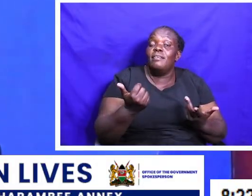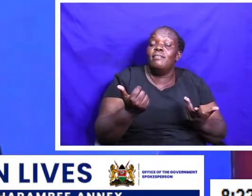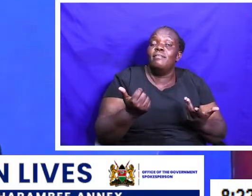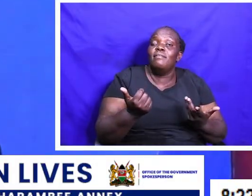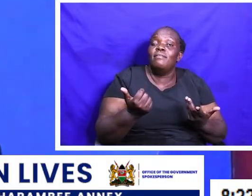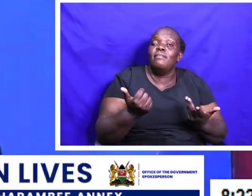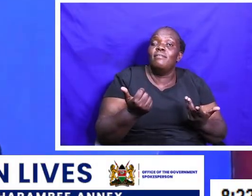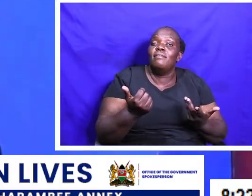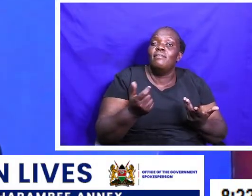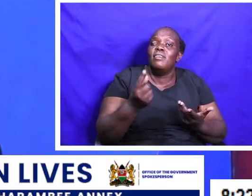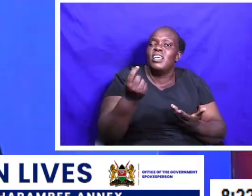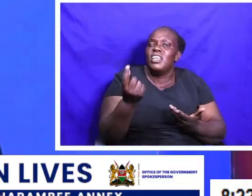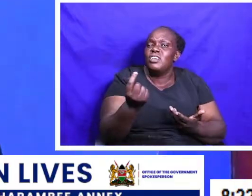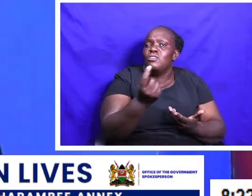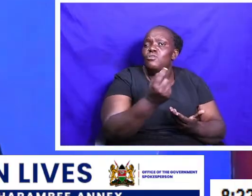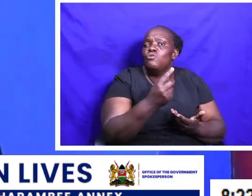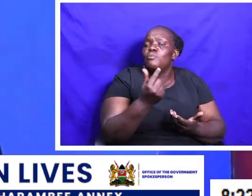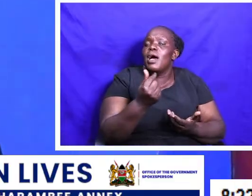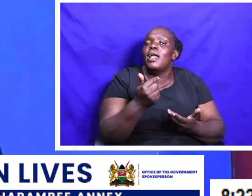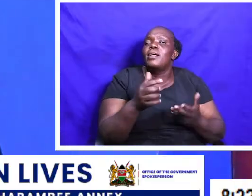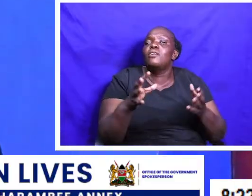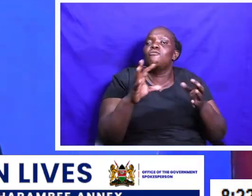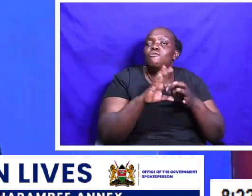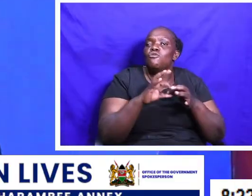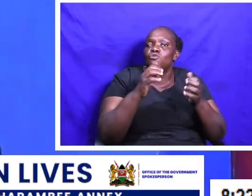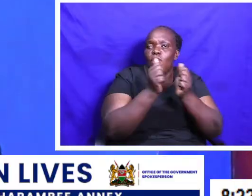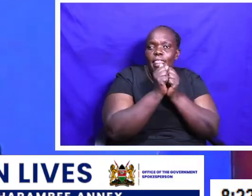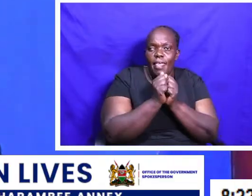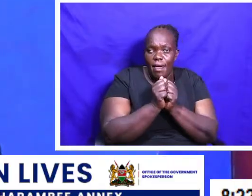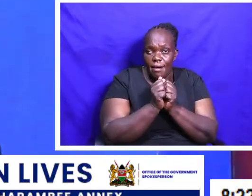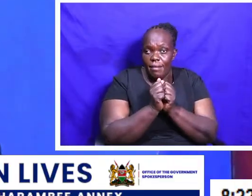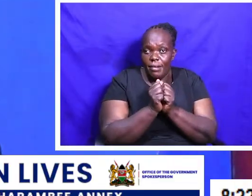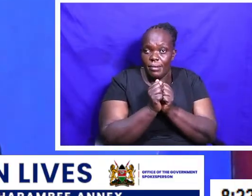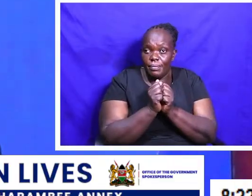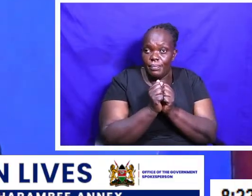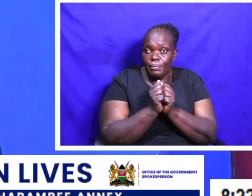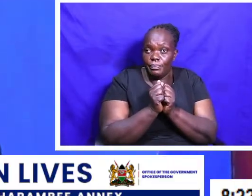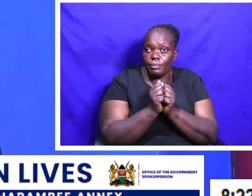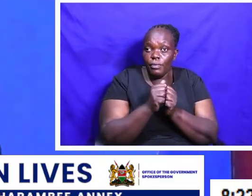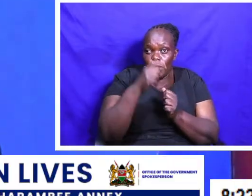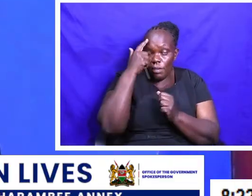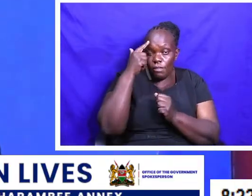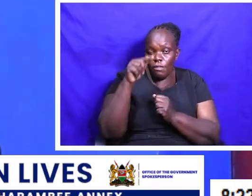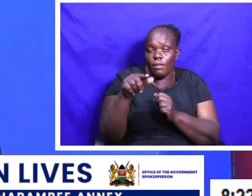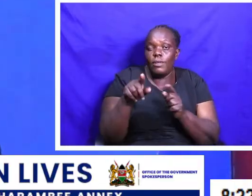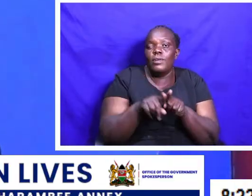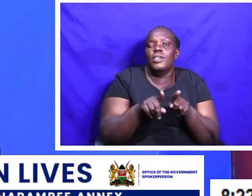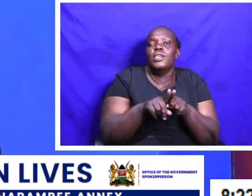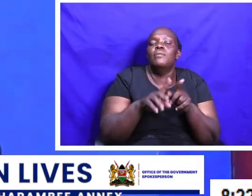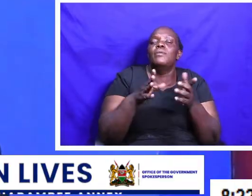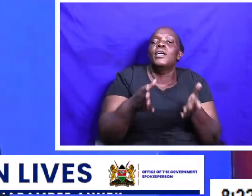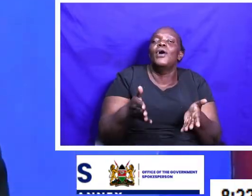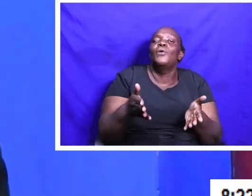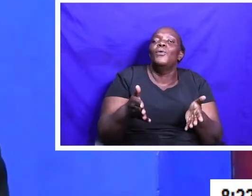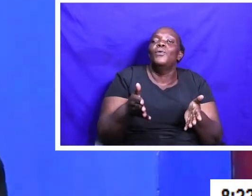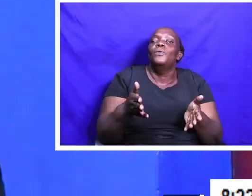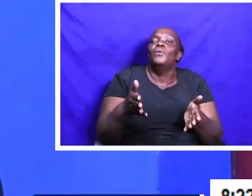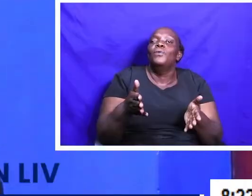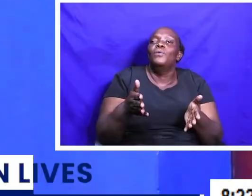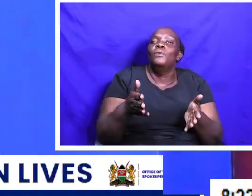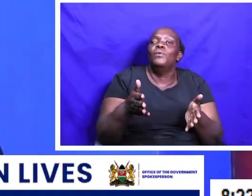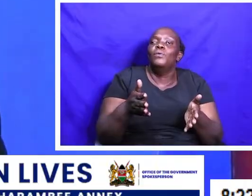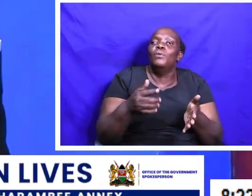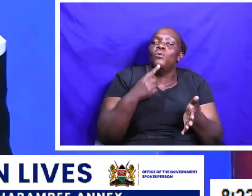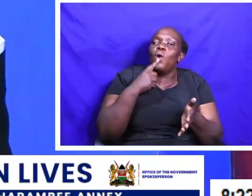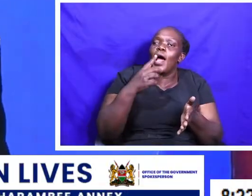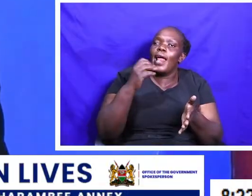this little money collectively. So from that, I started getting ideas now. Okay,